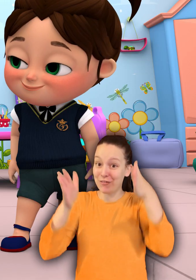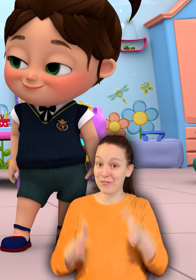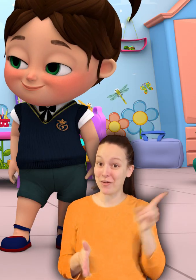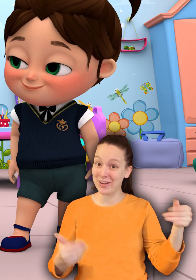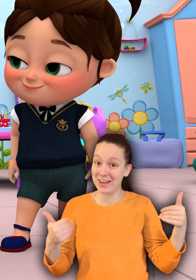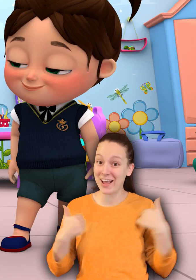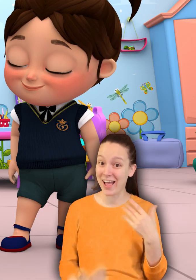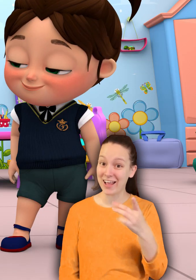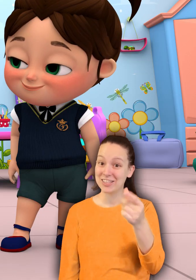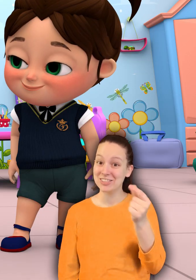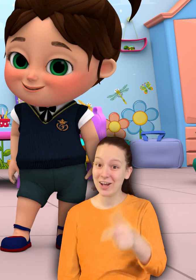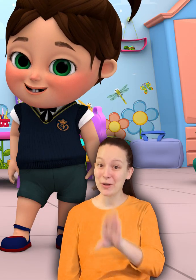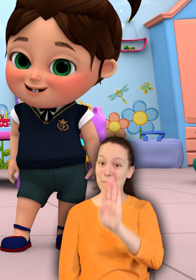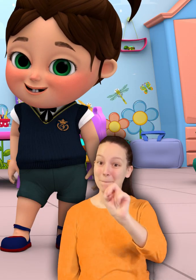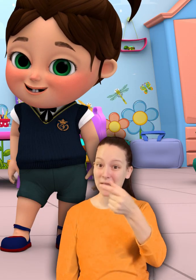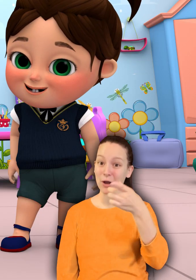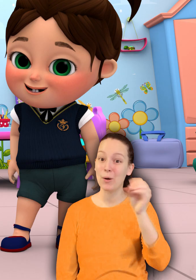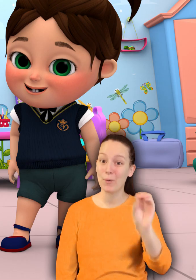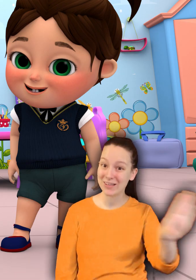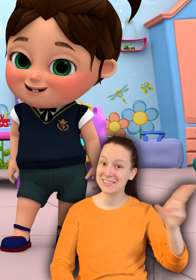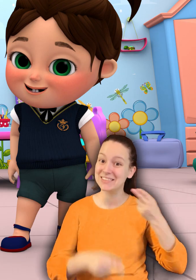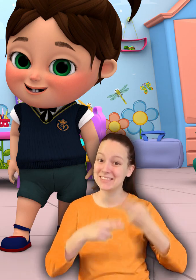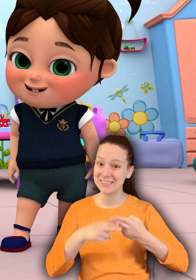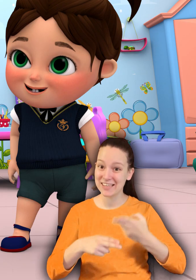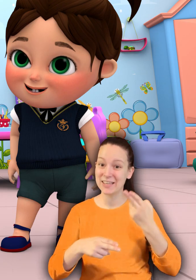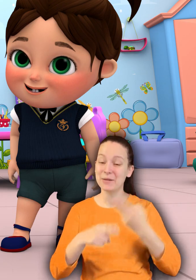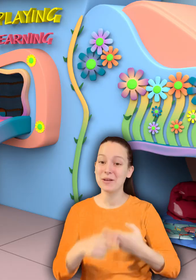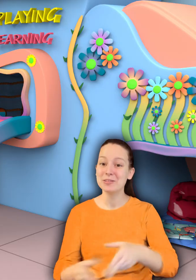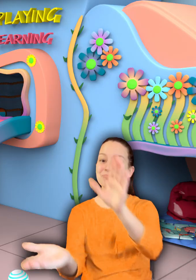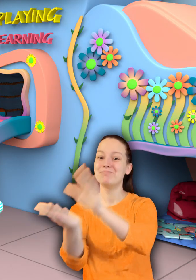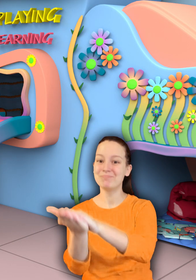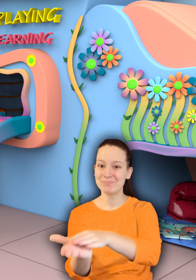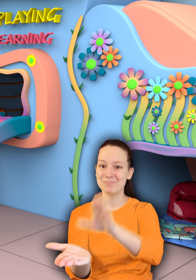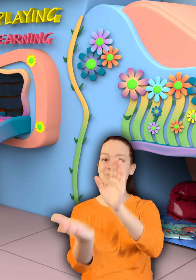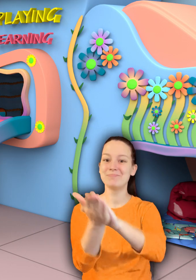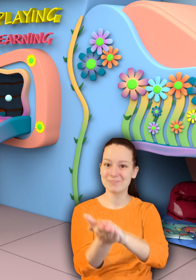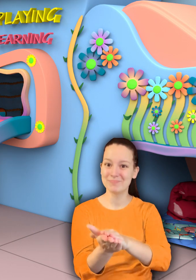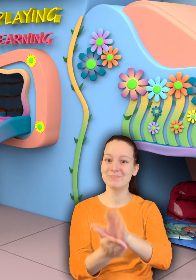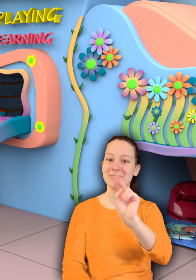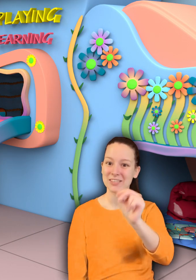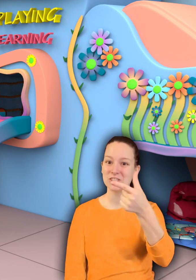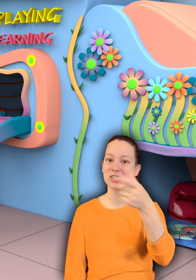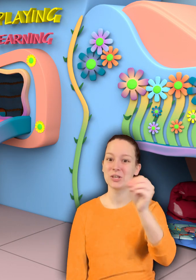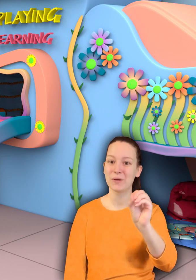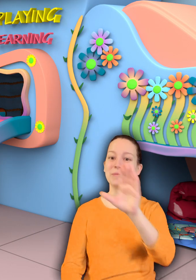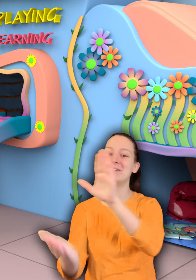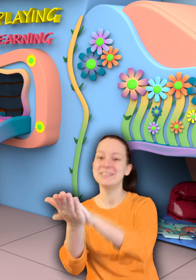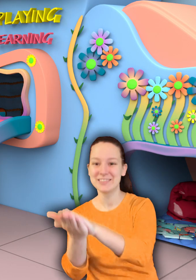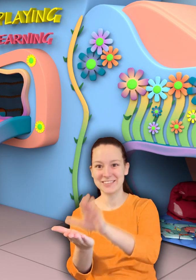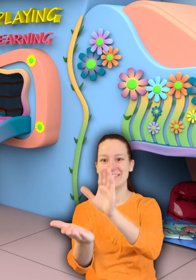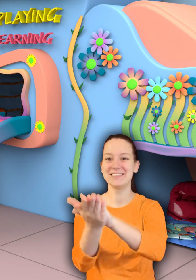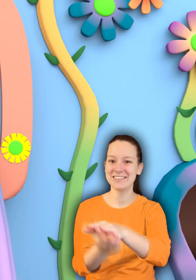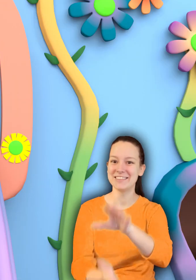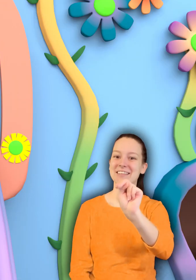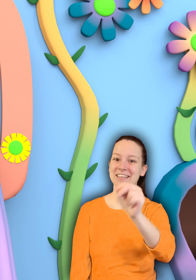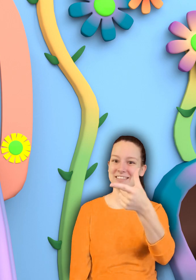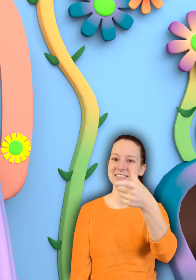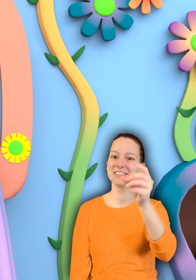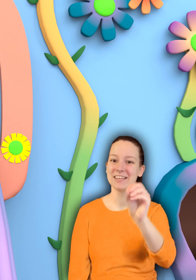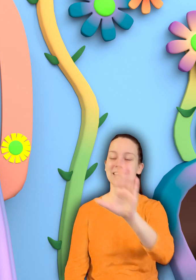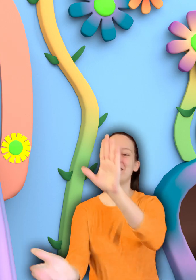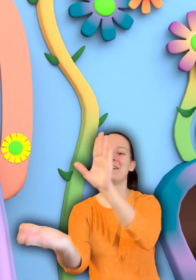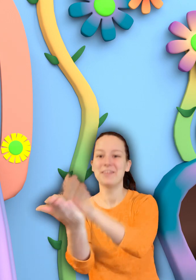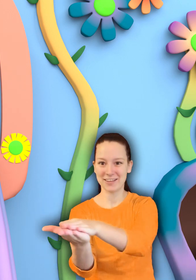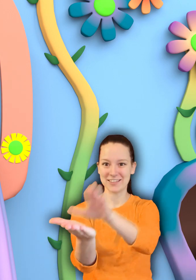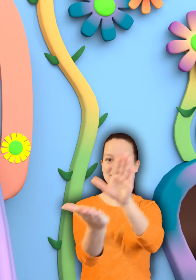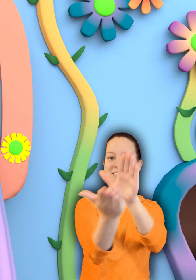there was a farmer had a dog and Bingo was his name-o NGO NGO